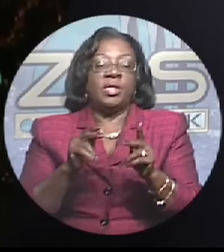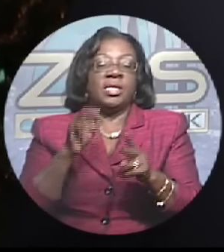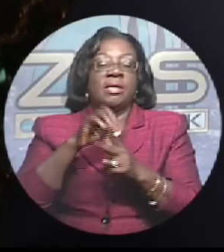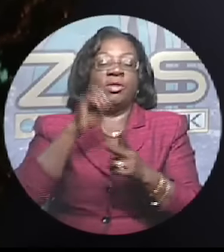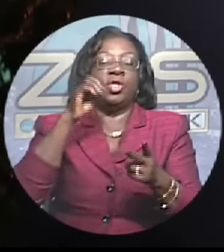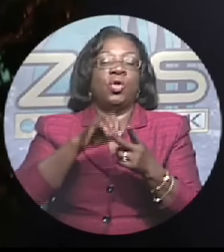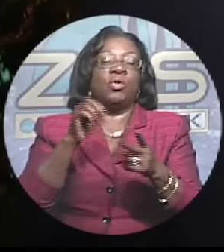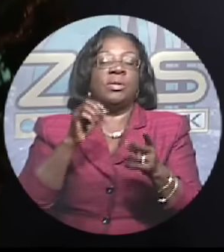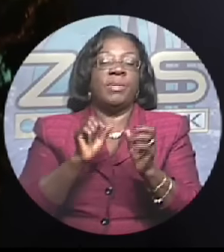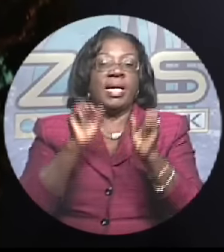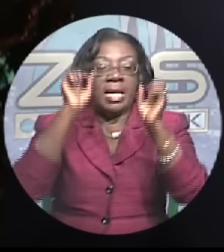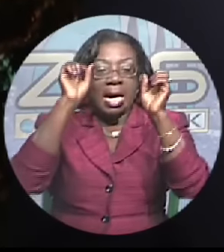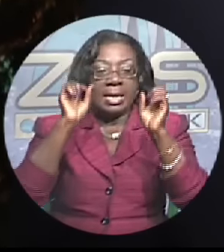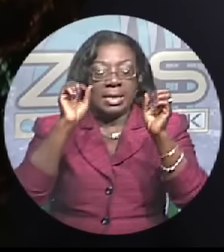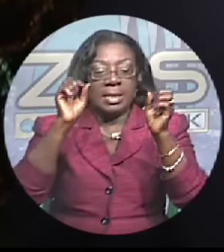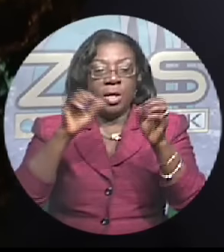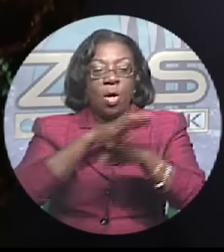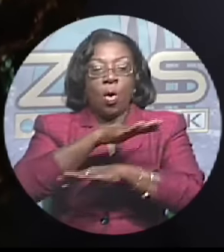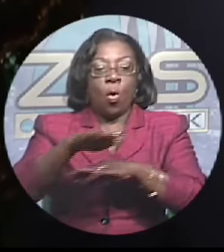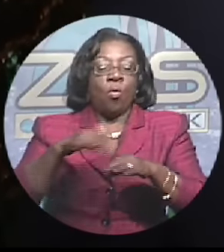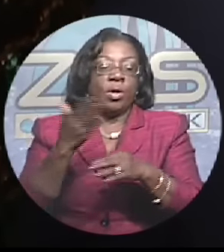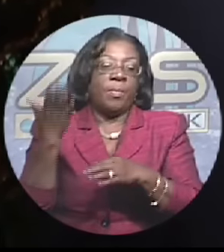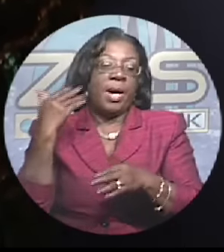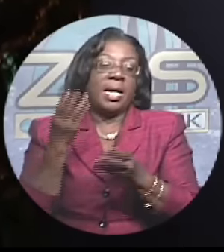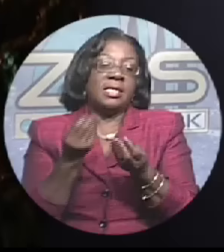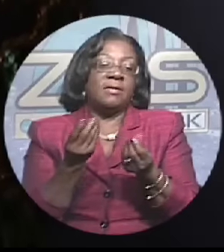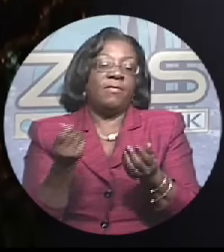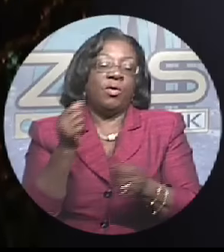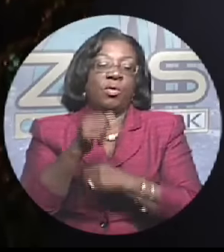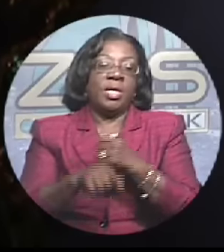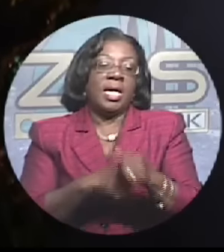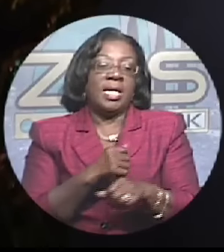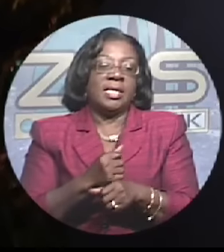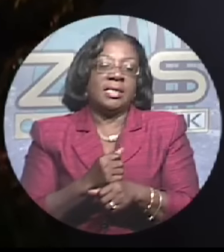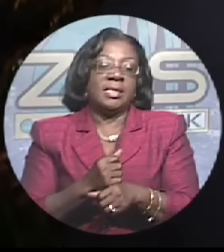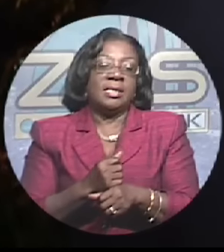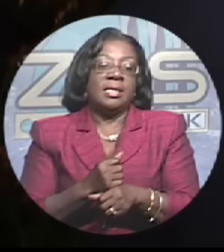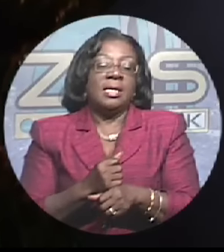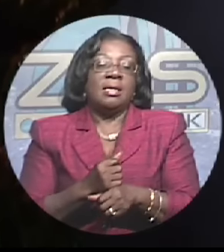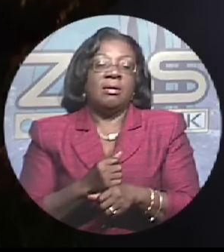or appointed by the athletes over the past several years are not domiciled